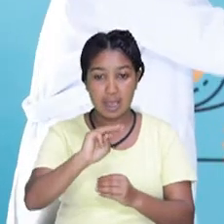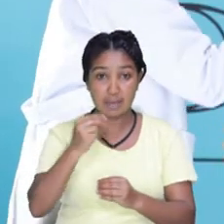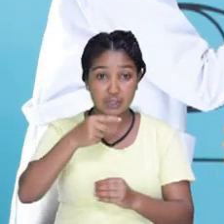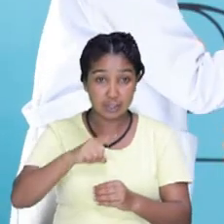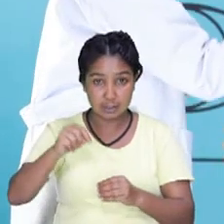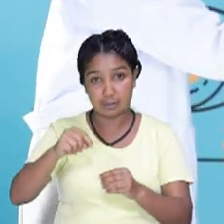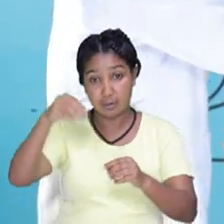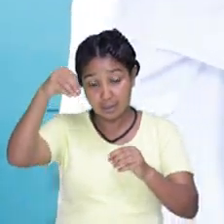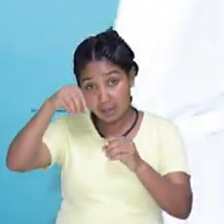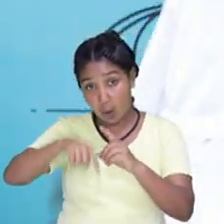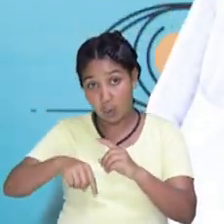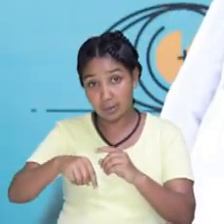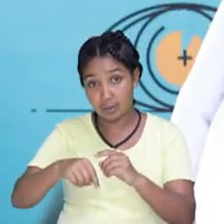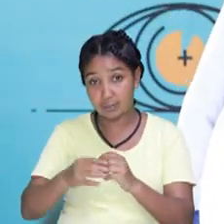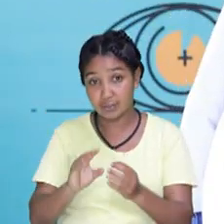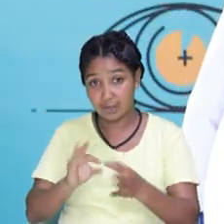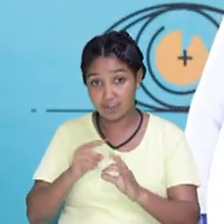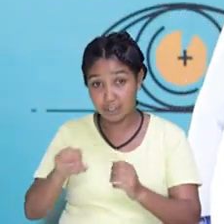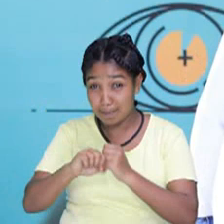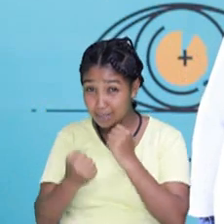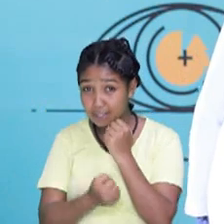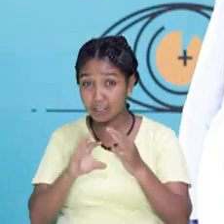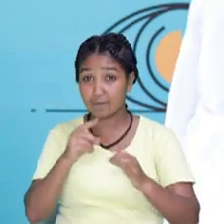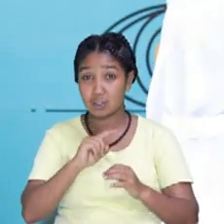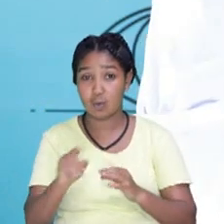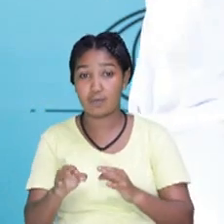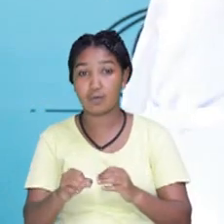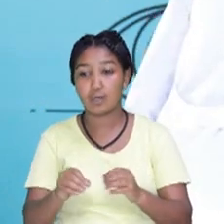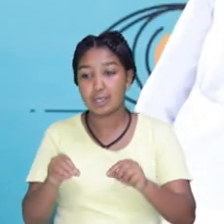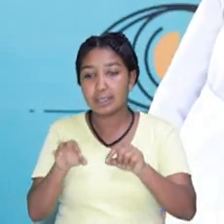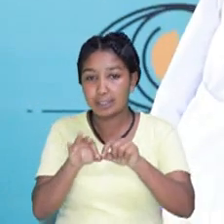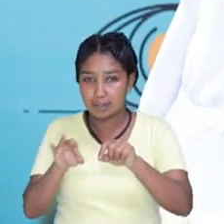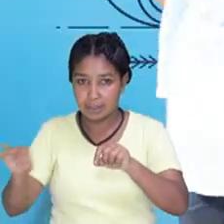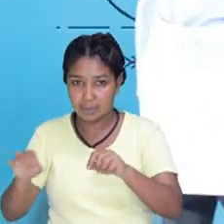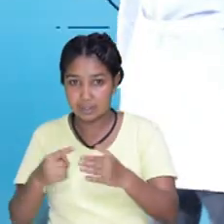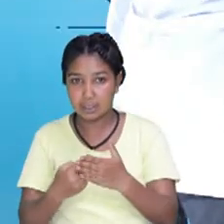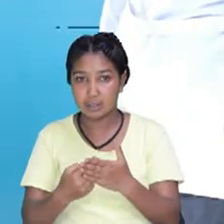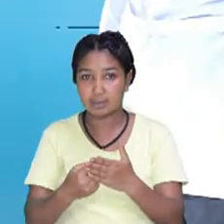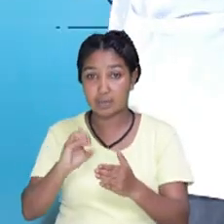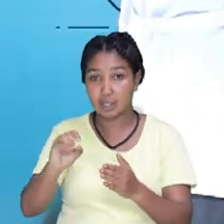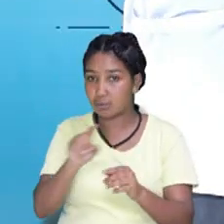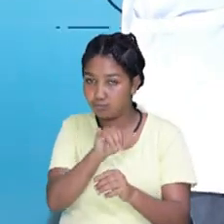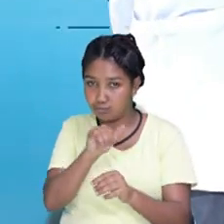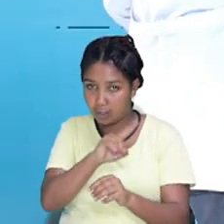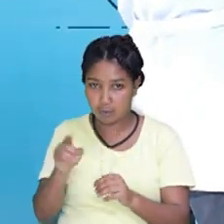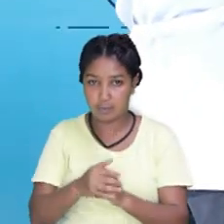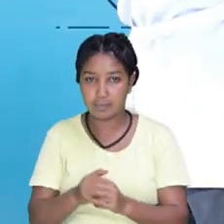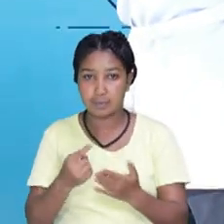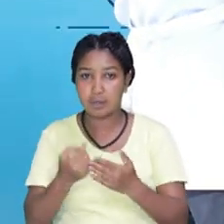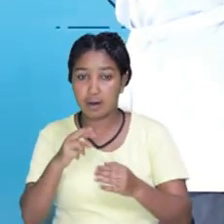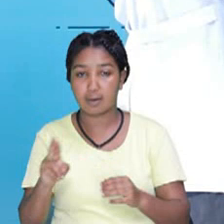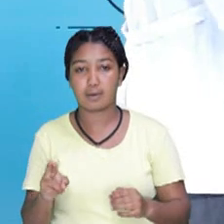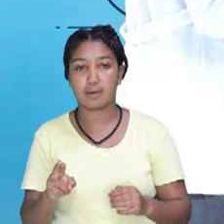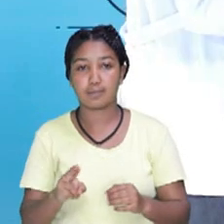is acting downward. This definition is the basic definition of displacement. This theta doesn't mean this theta, okay? There